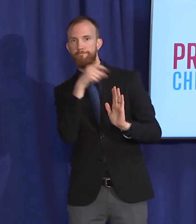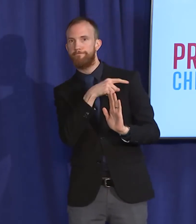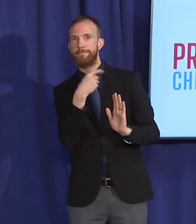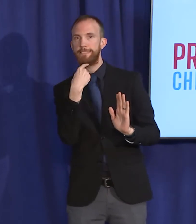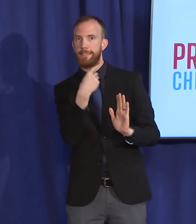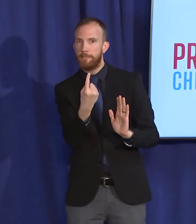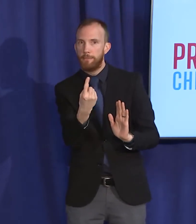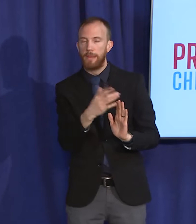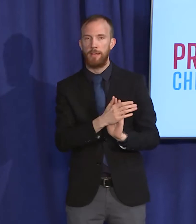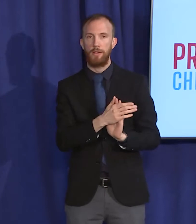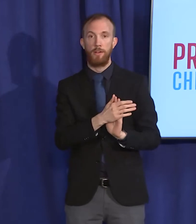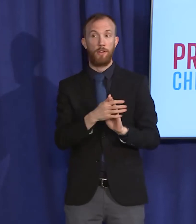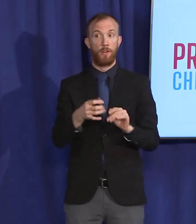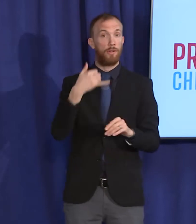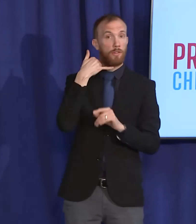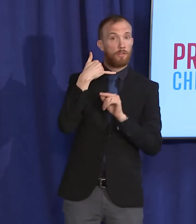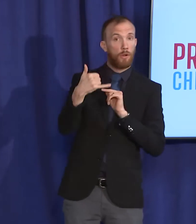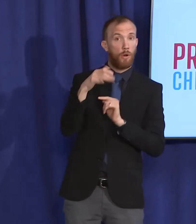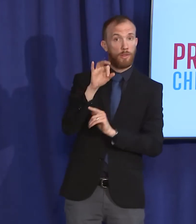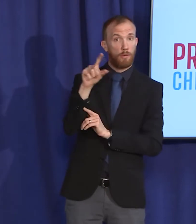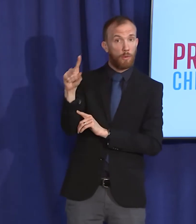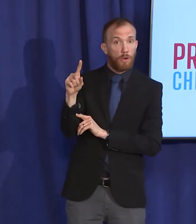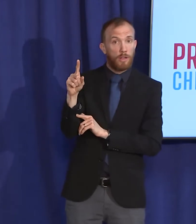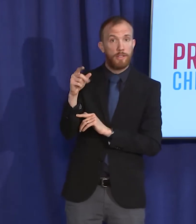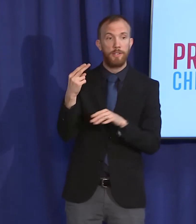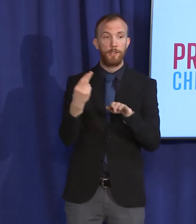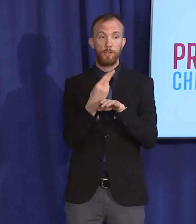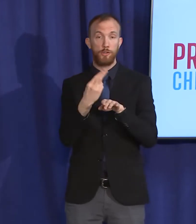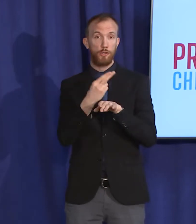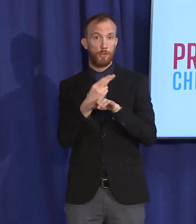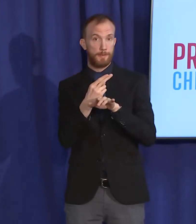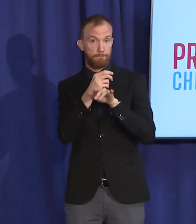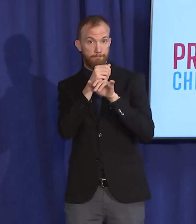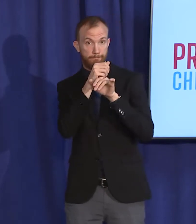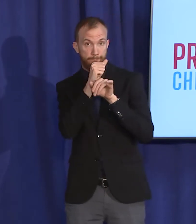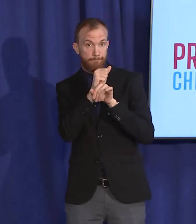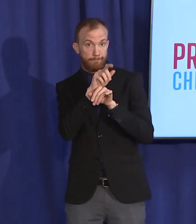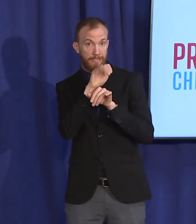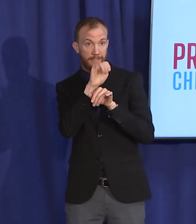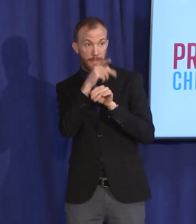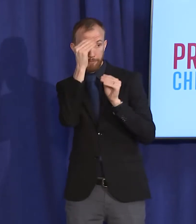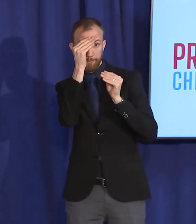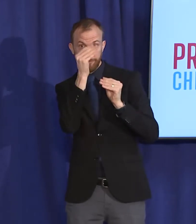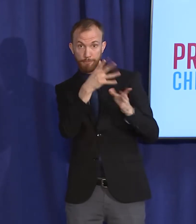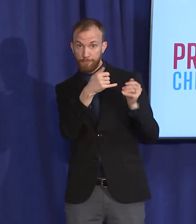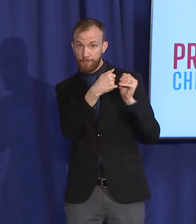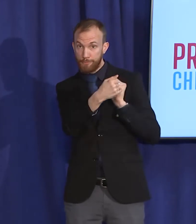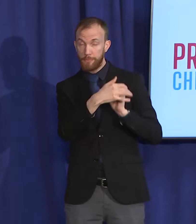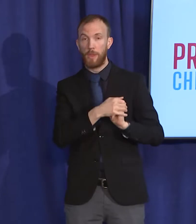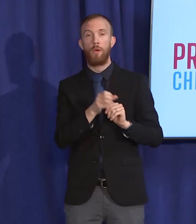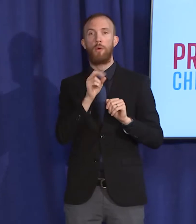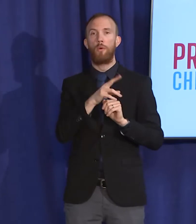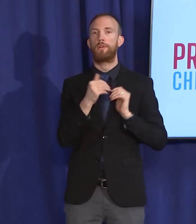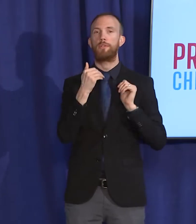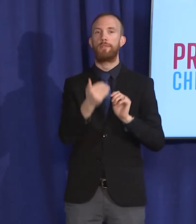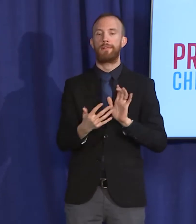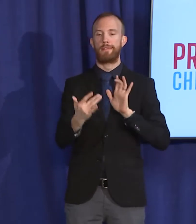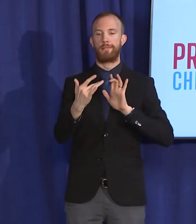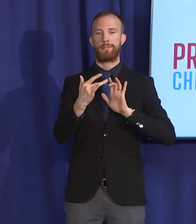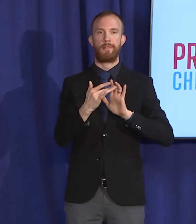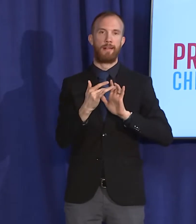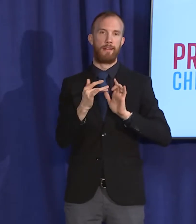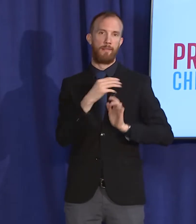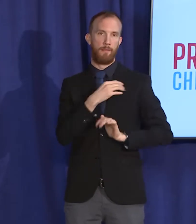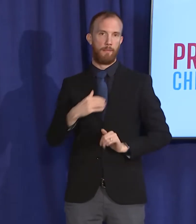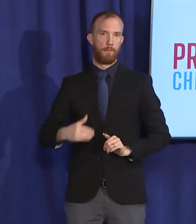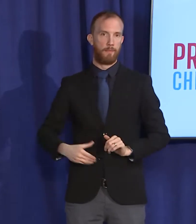911. Use the CPD anonymous tip line, or contact our mayor's office of engagement. We will